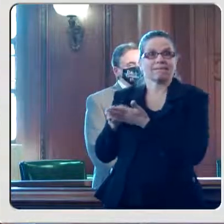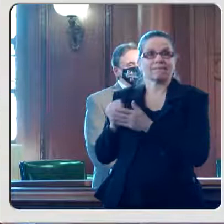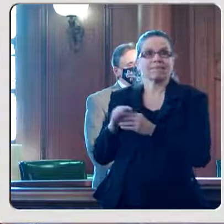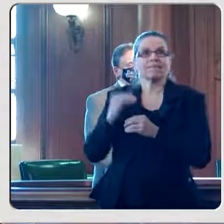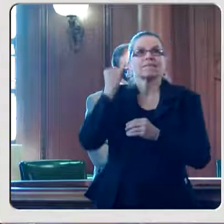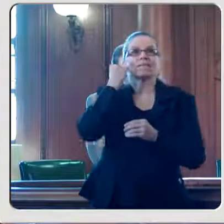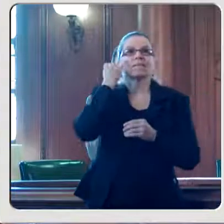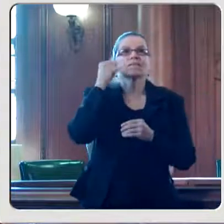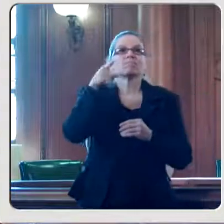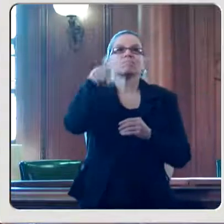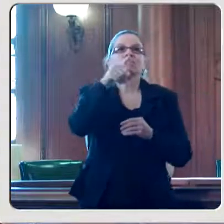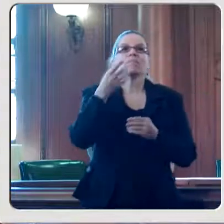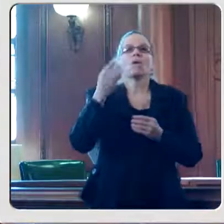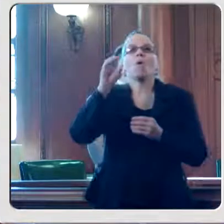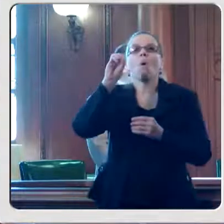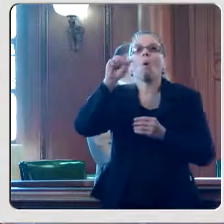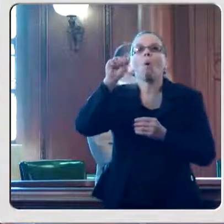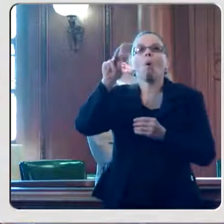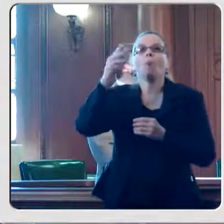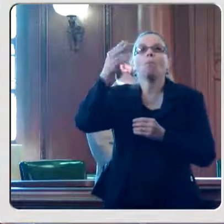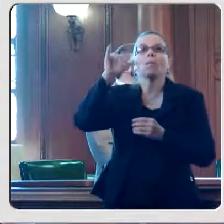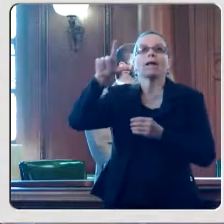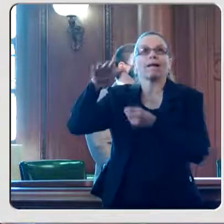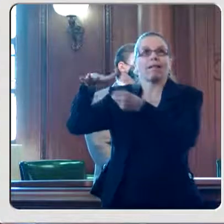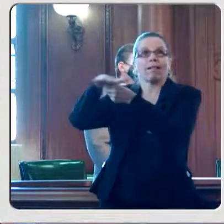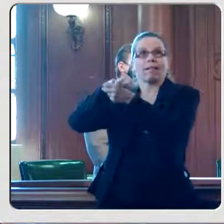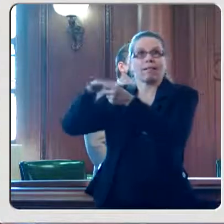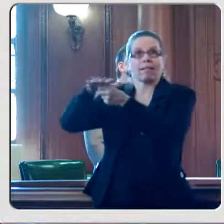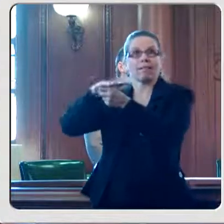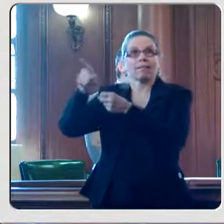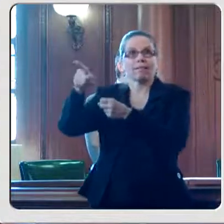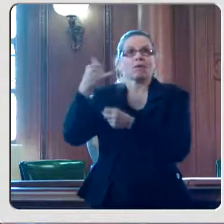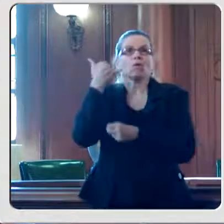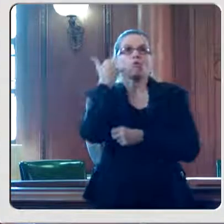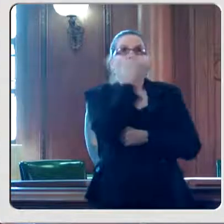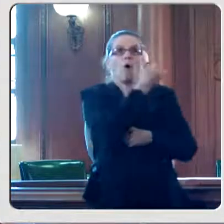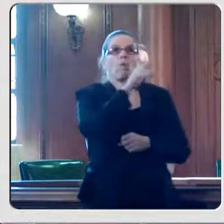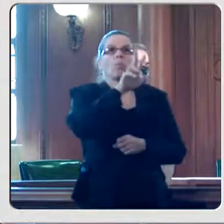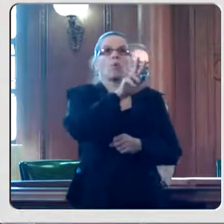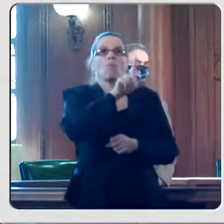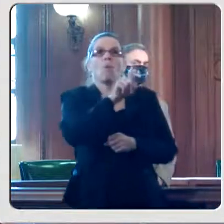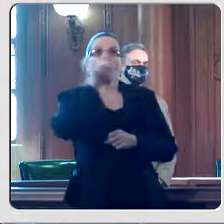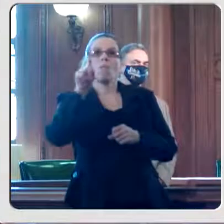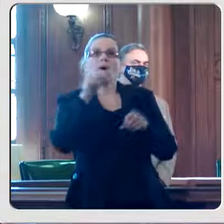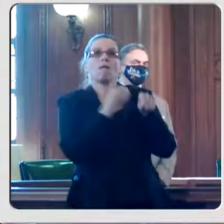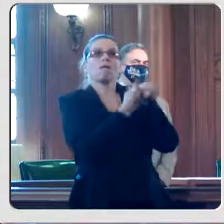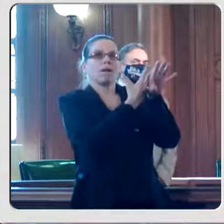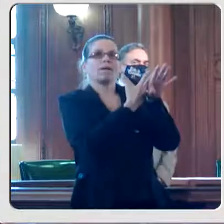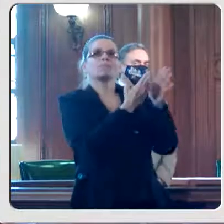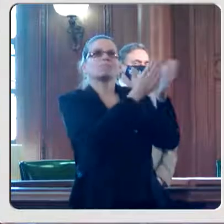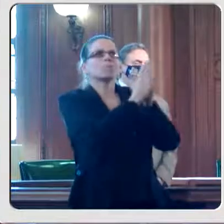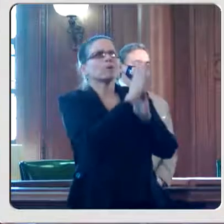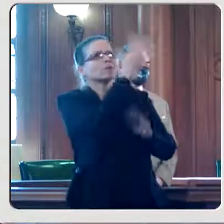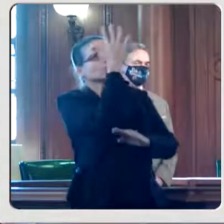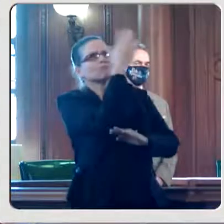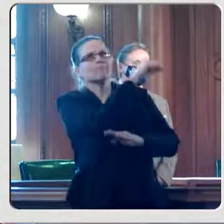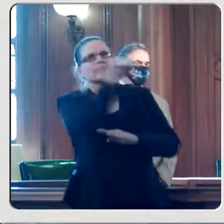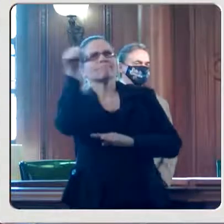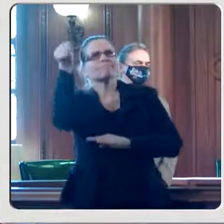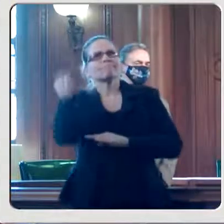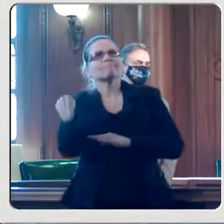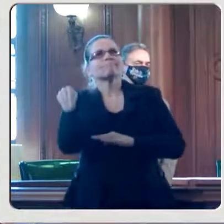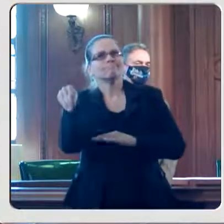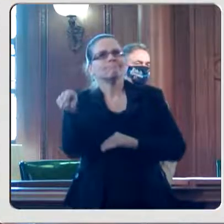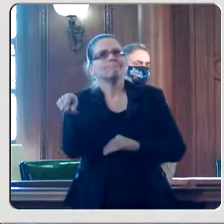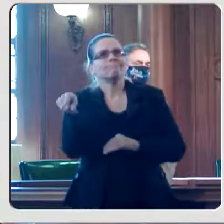736-311, and the grant is from the Executive Office of Environmental Affairs, and we're proud to be administering this grant. I'd